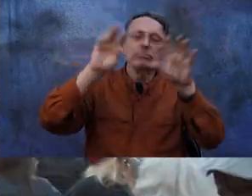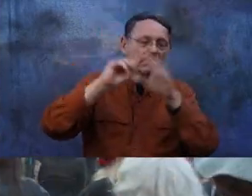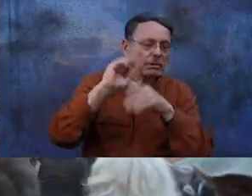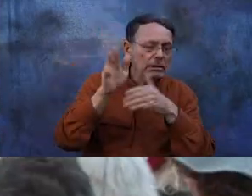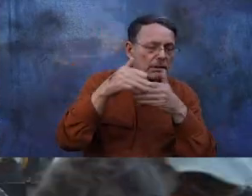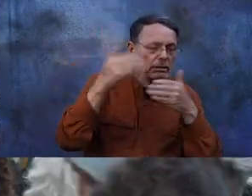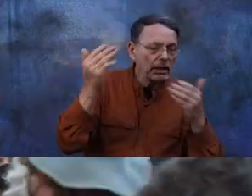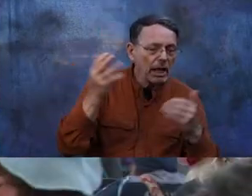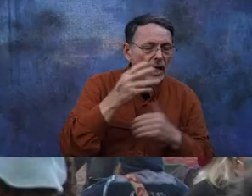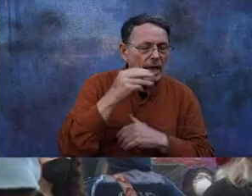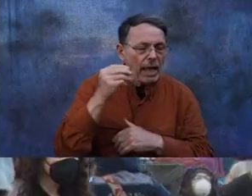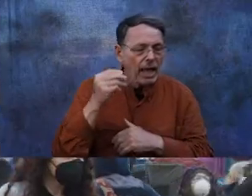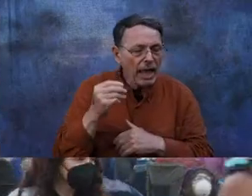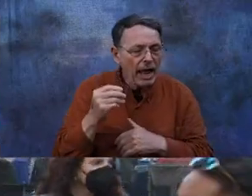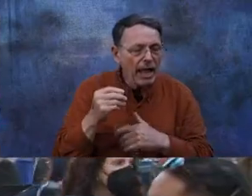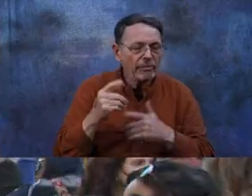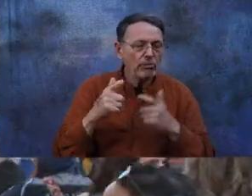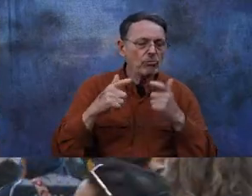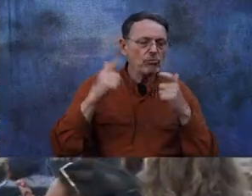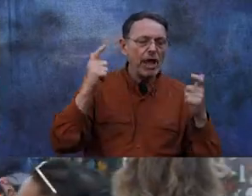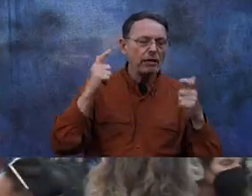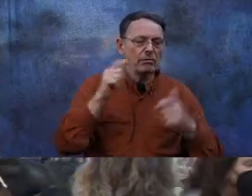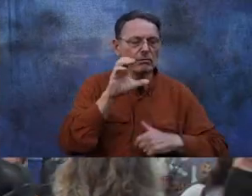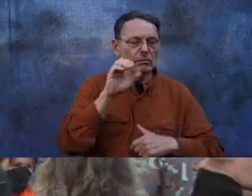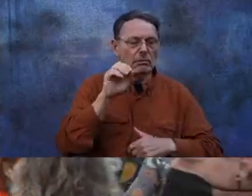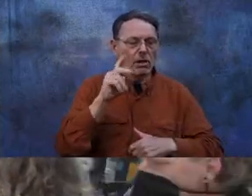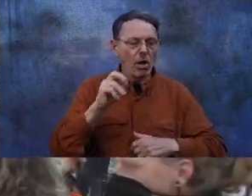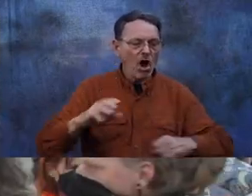winged condor freely